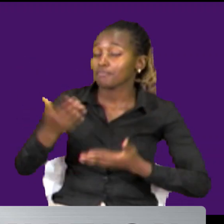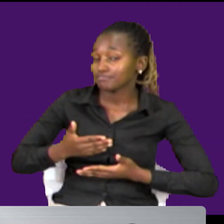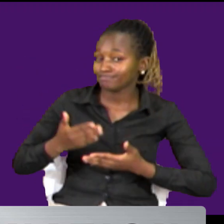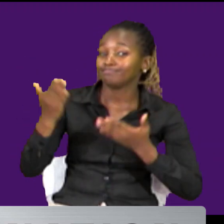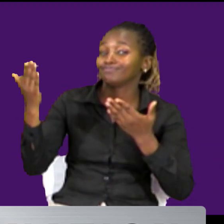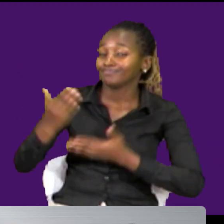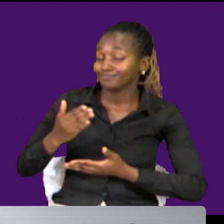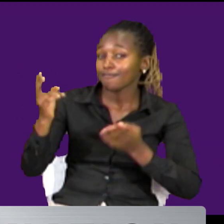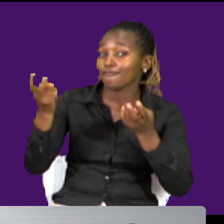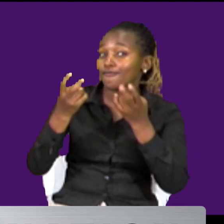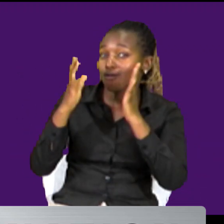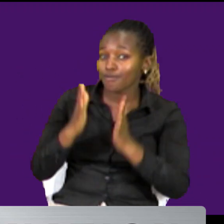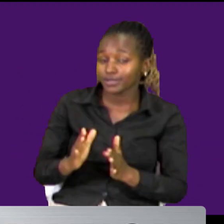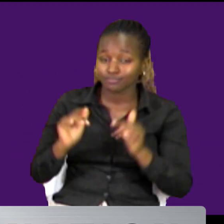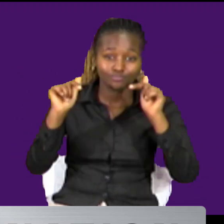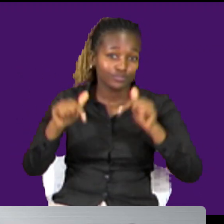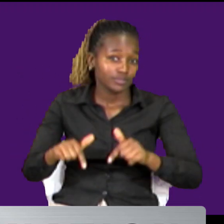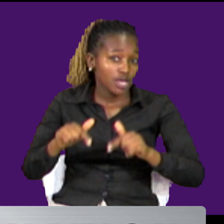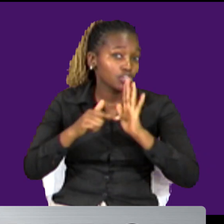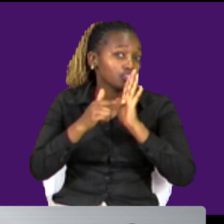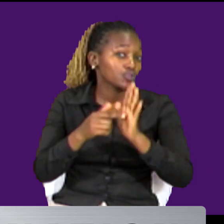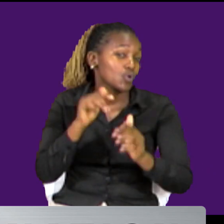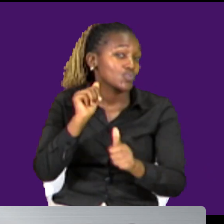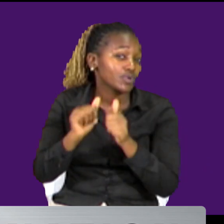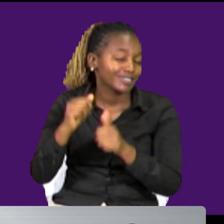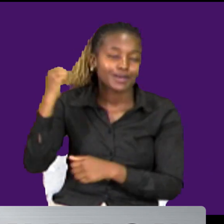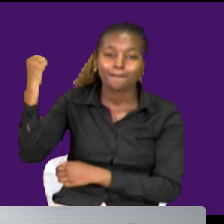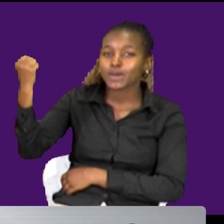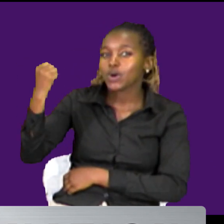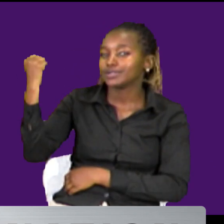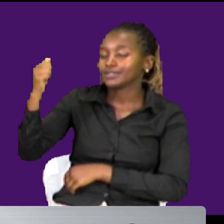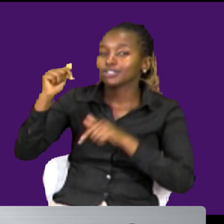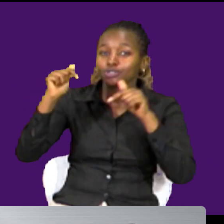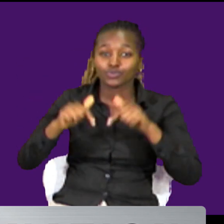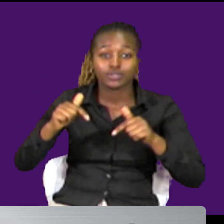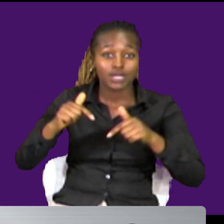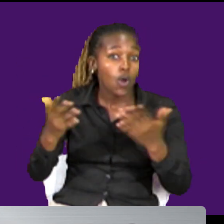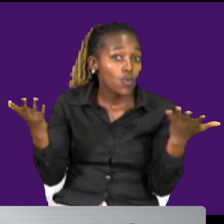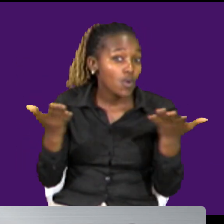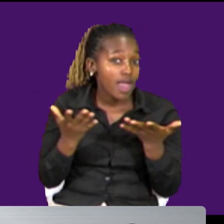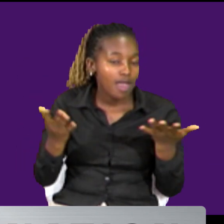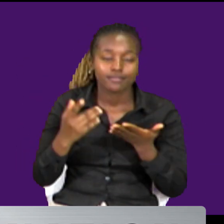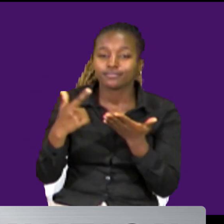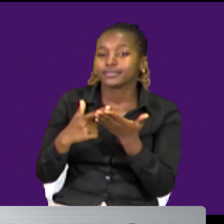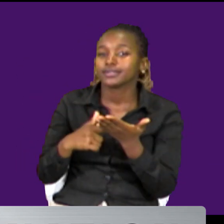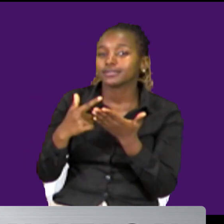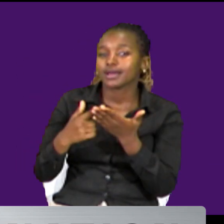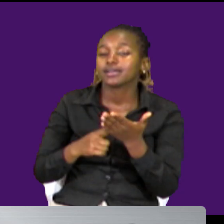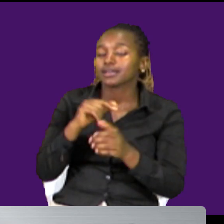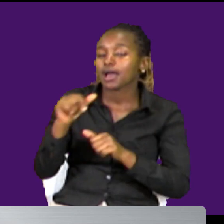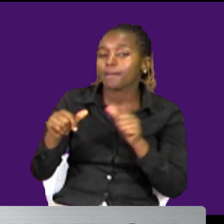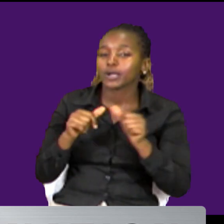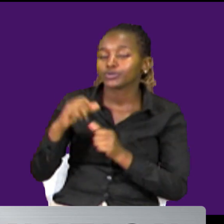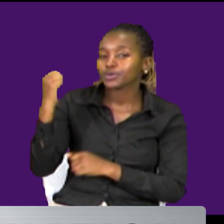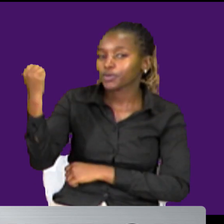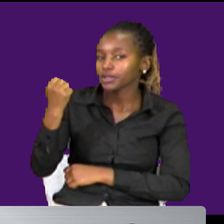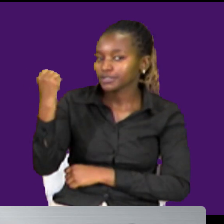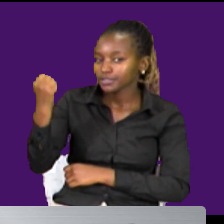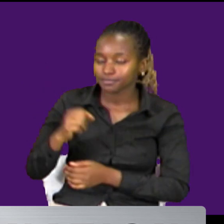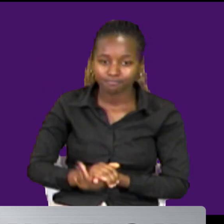Welcome viewers, this is Politics Today. Hapa tunachapa siasa kama kawa, kama dawa. My name is